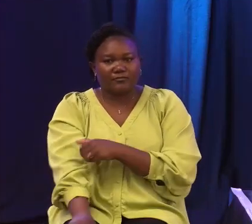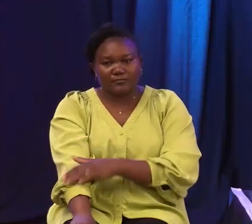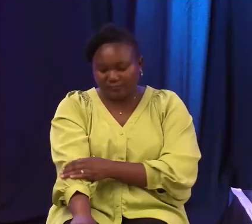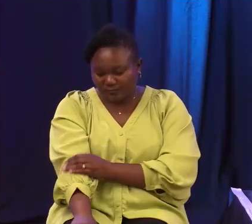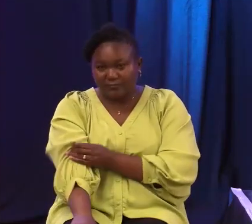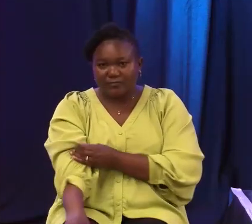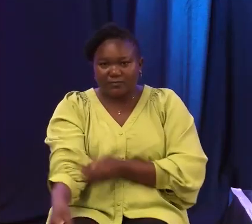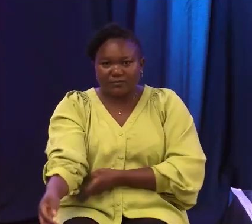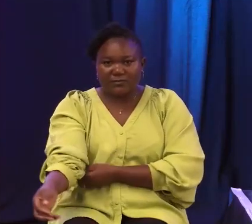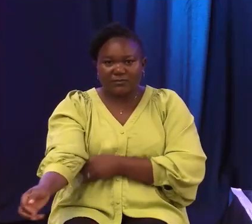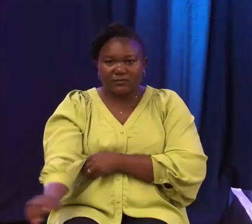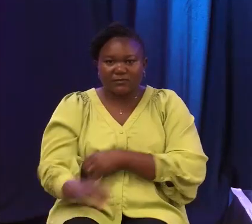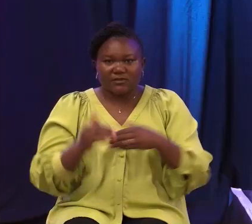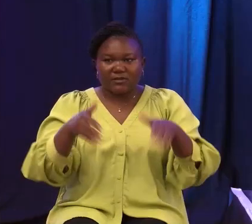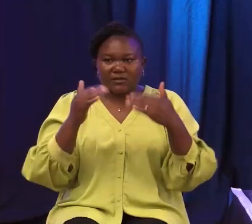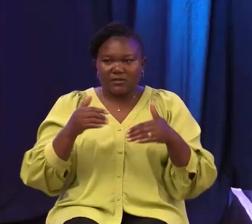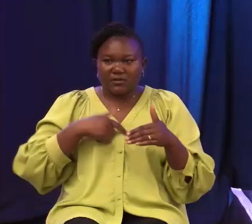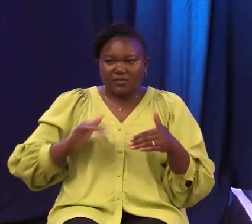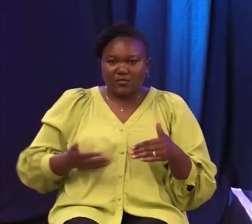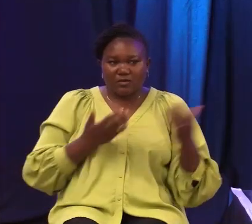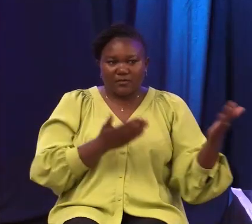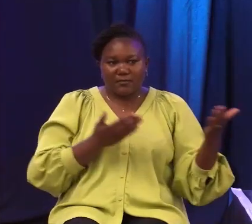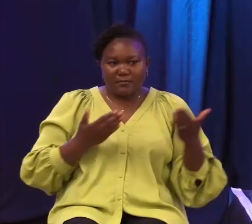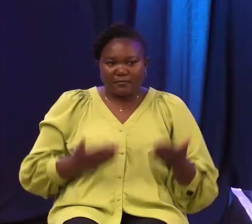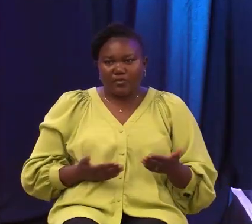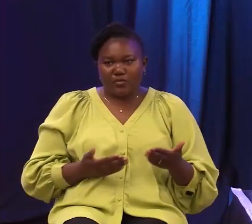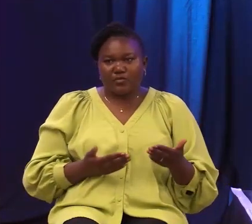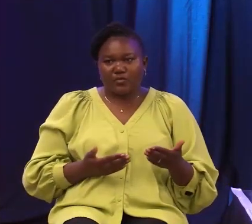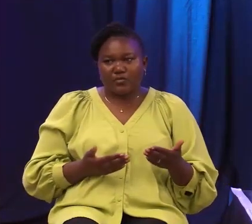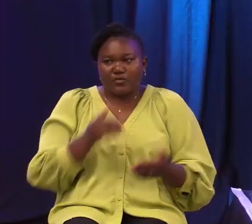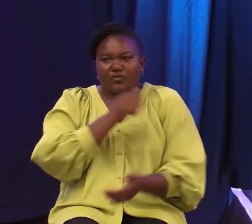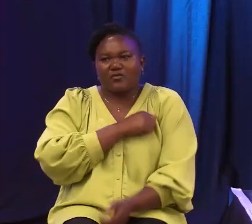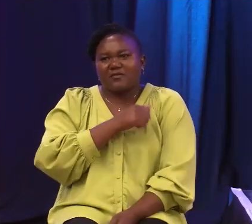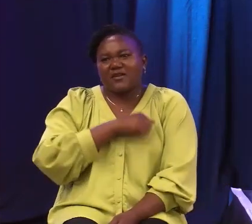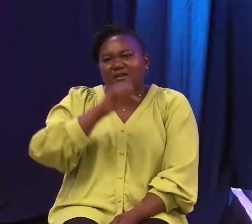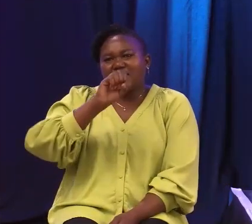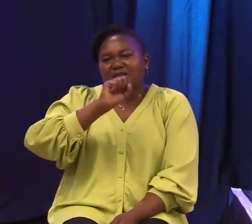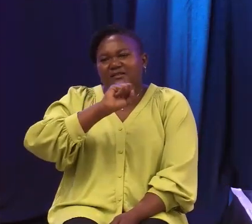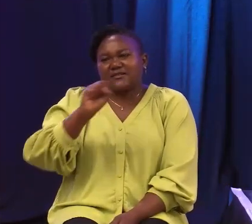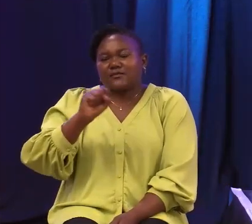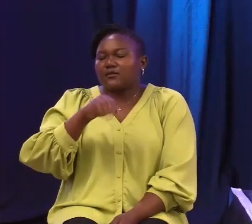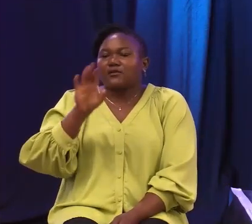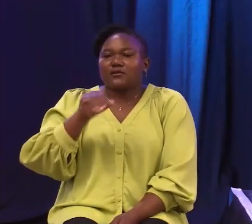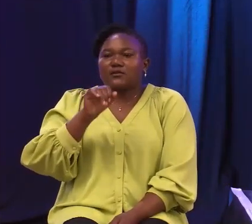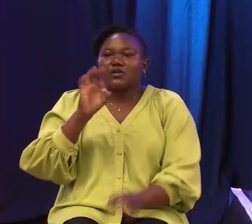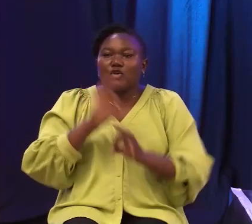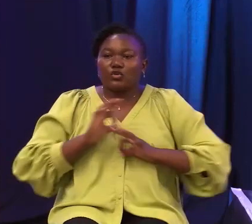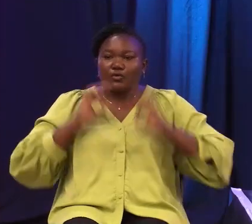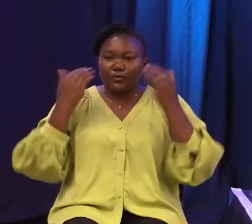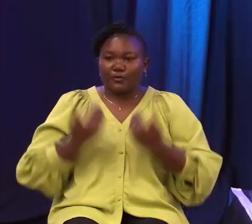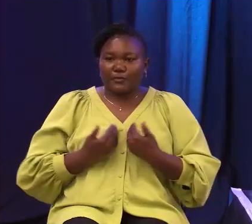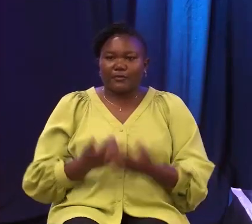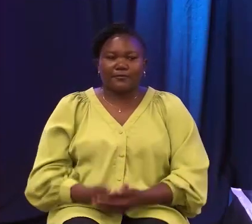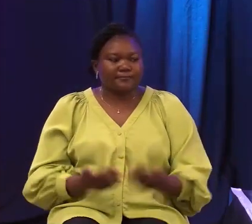On the next item, I would like to call upon Her Worship Sylvia Shapumba, the Junior Mayor of the City of Windhoek, for another key